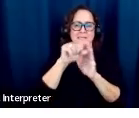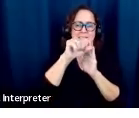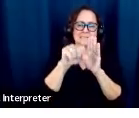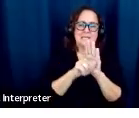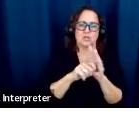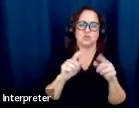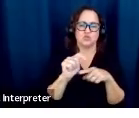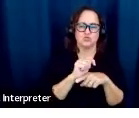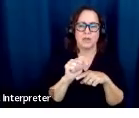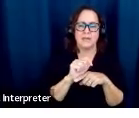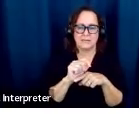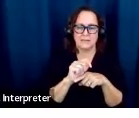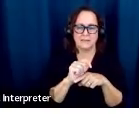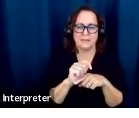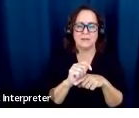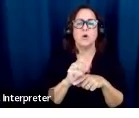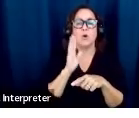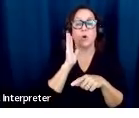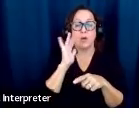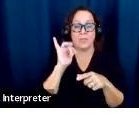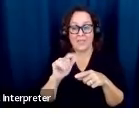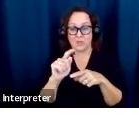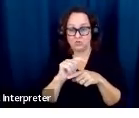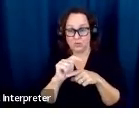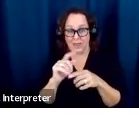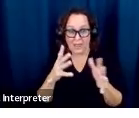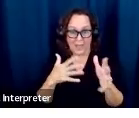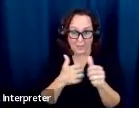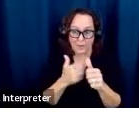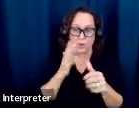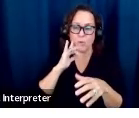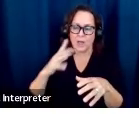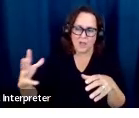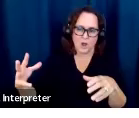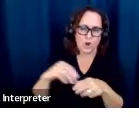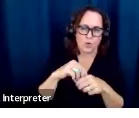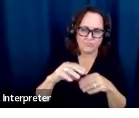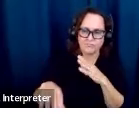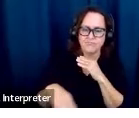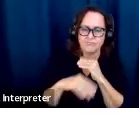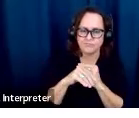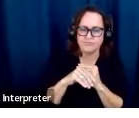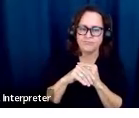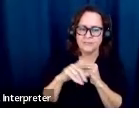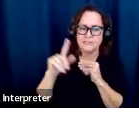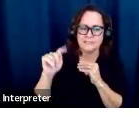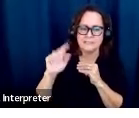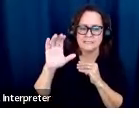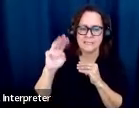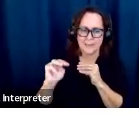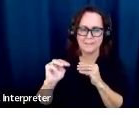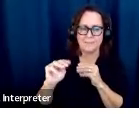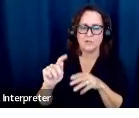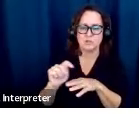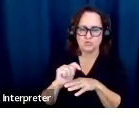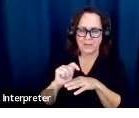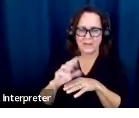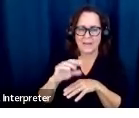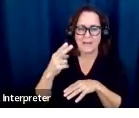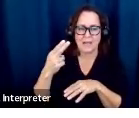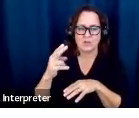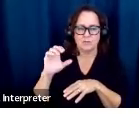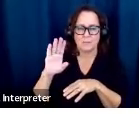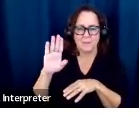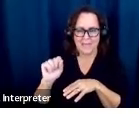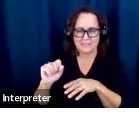have to complete to include content on the HCBS settings regulations. The new training content will go into effect before KDADS